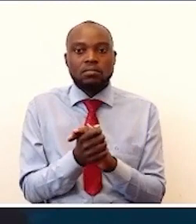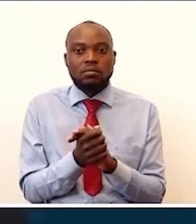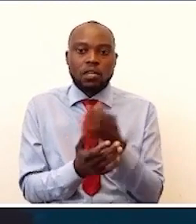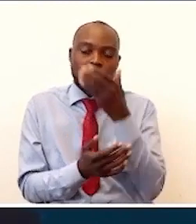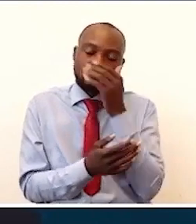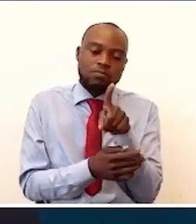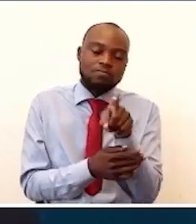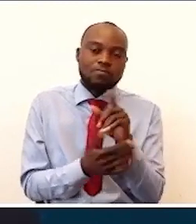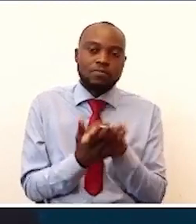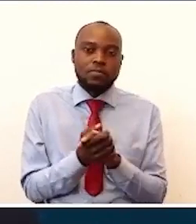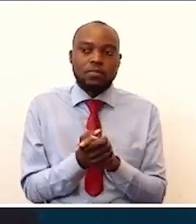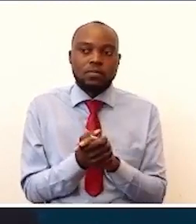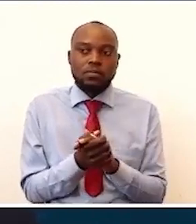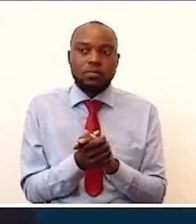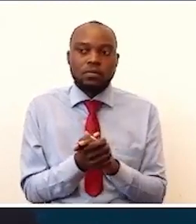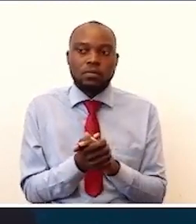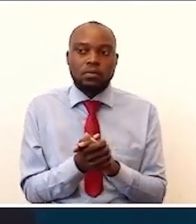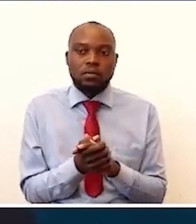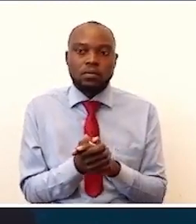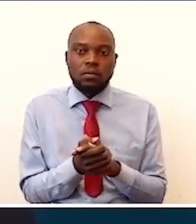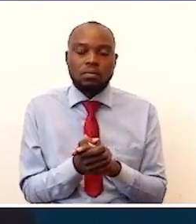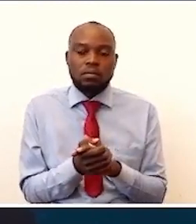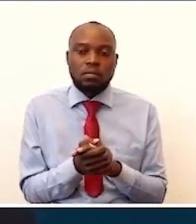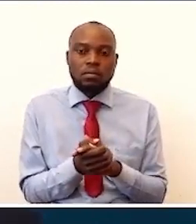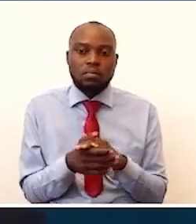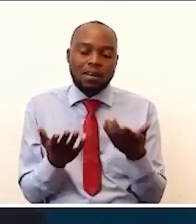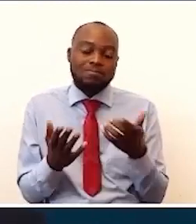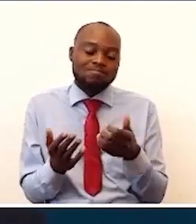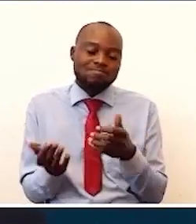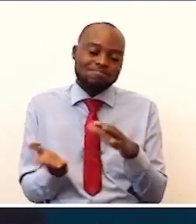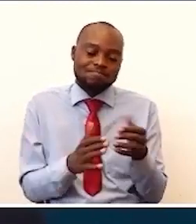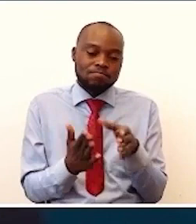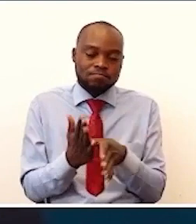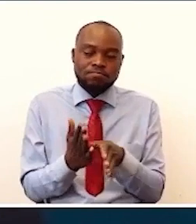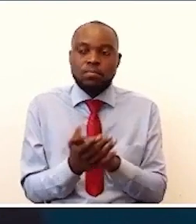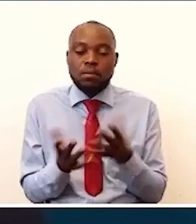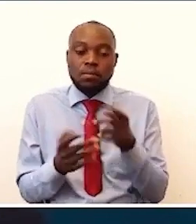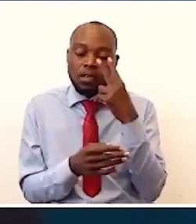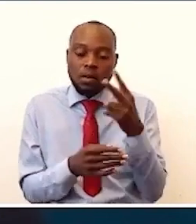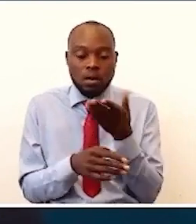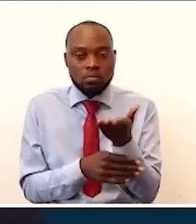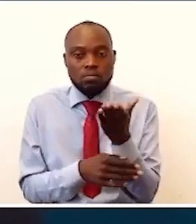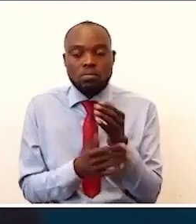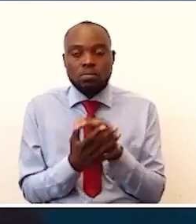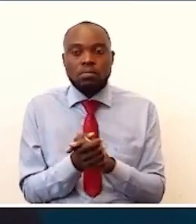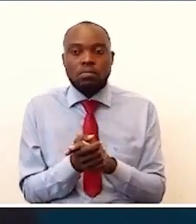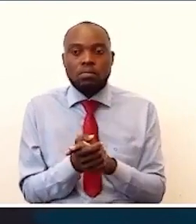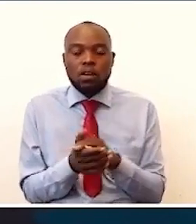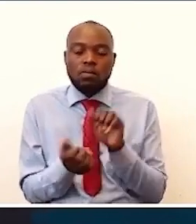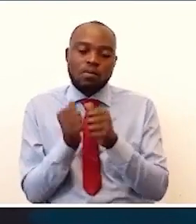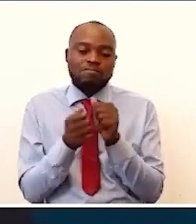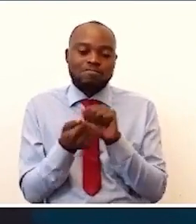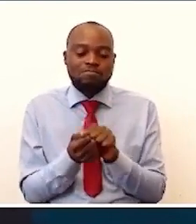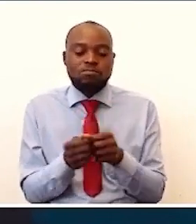per se, on repayment of its Eurobond debt. And I think what we've seen there is that there is a struggle of